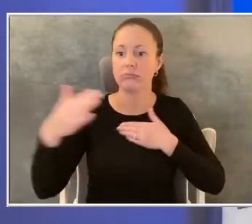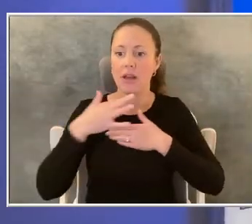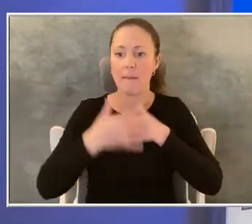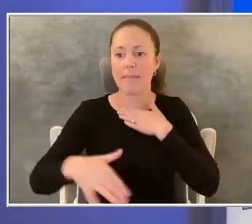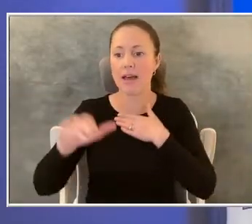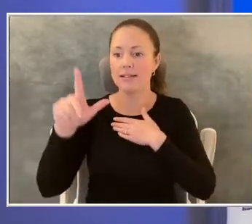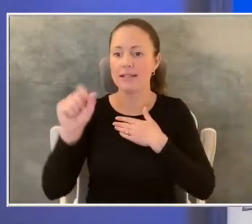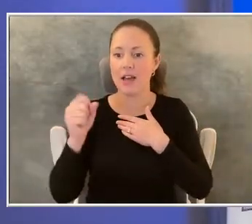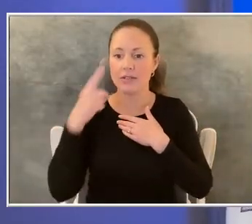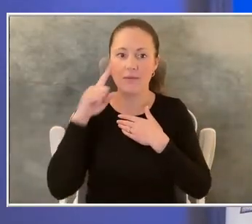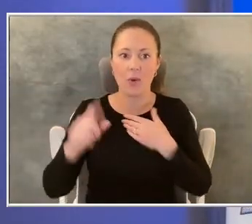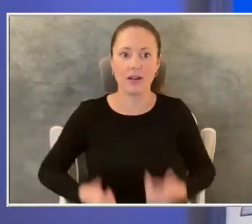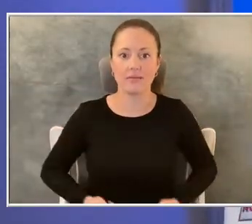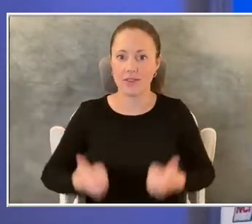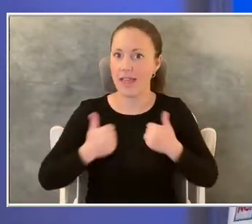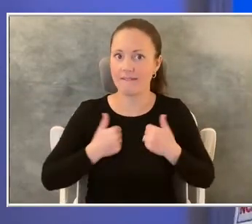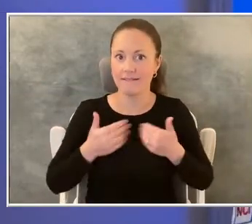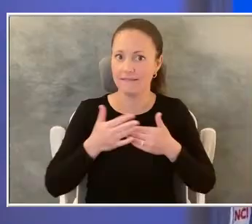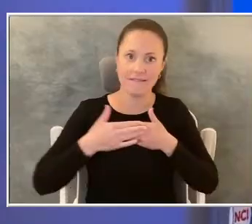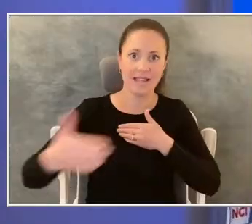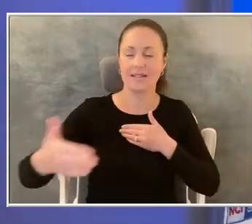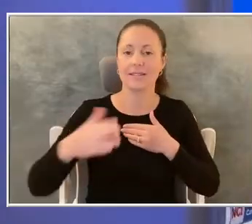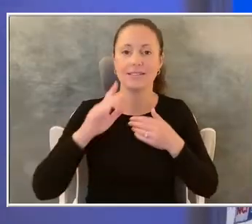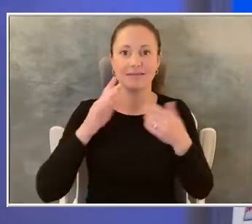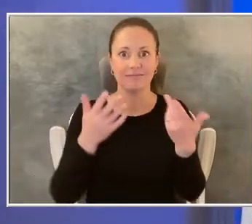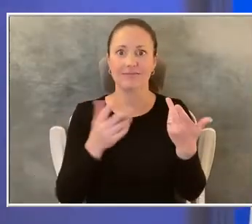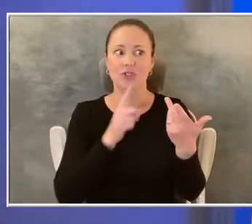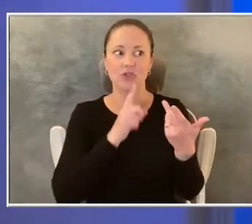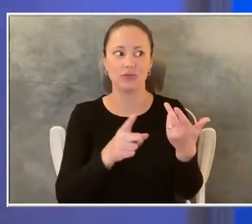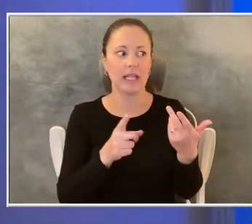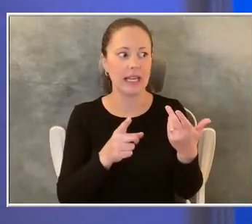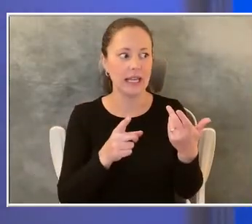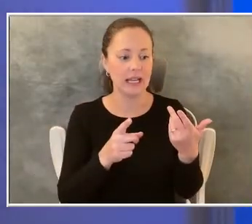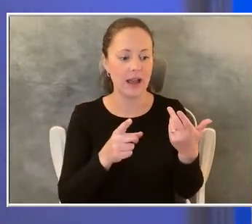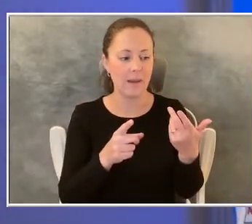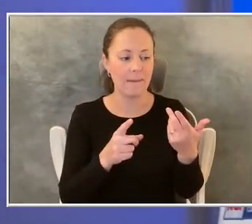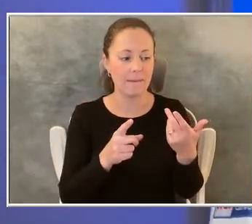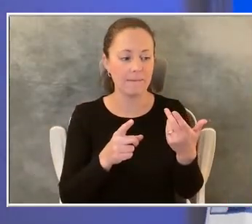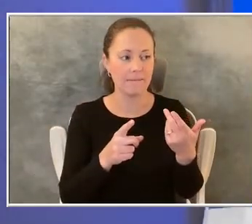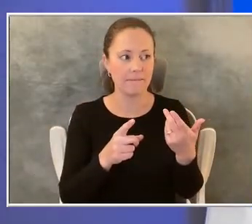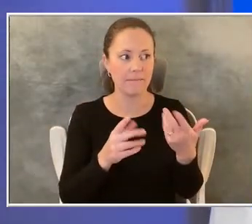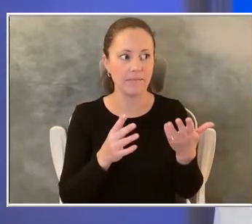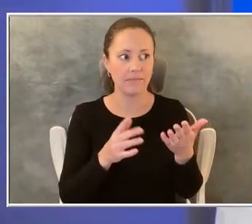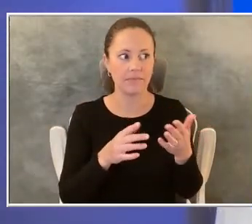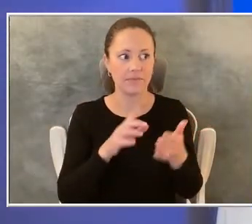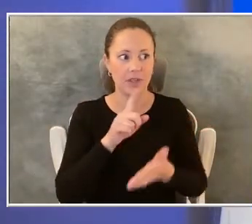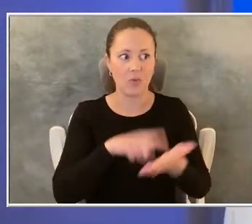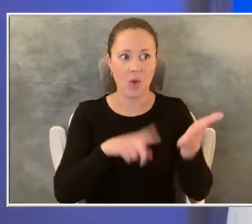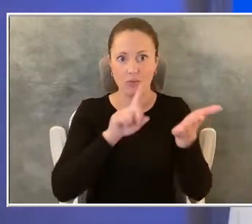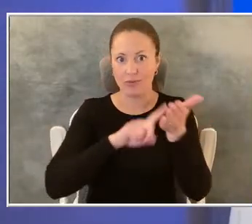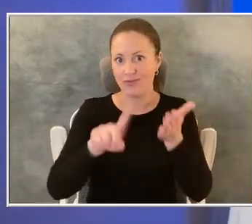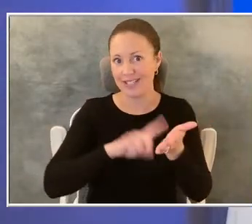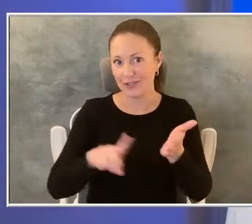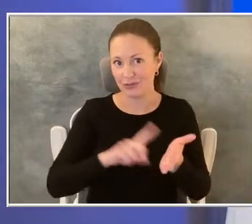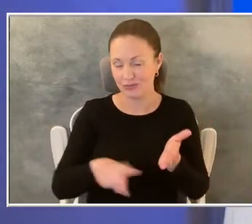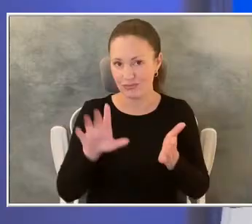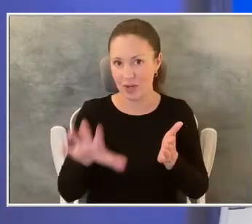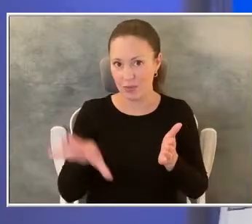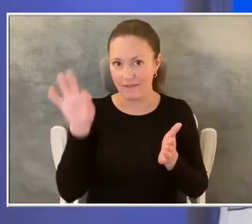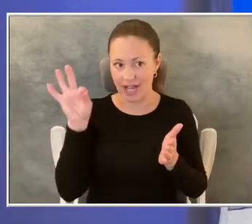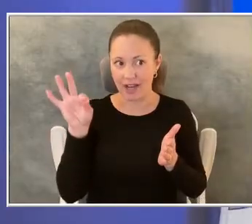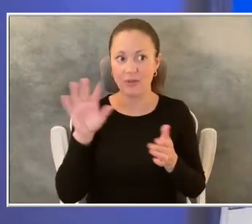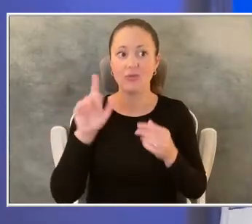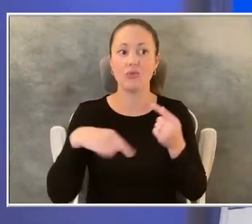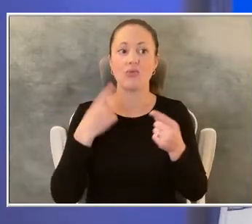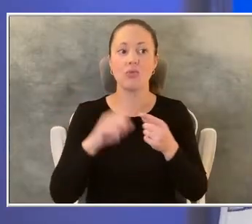And so when what has been found out by research done is that when patients